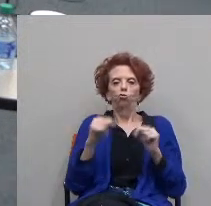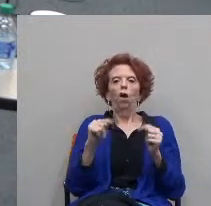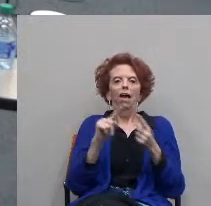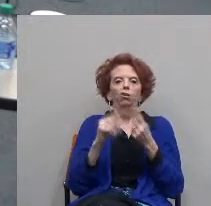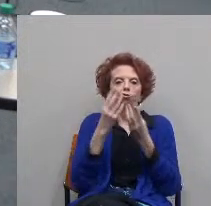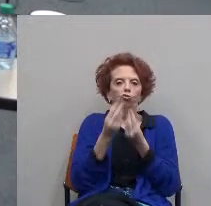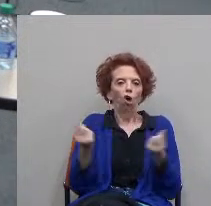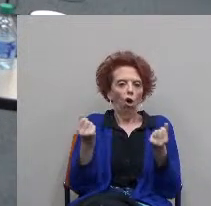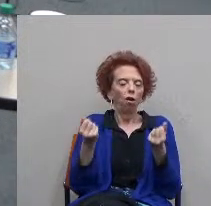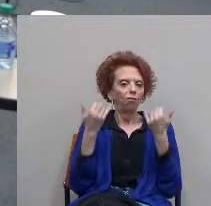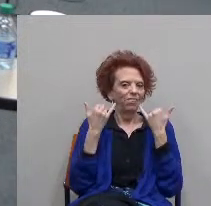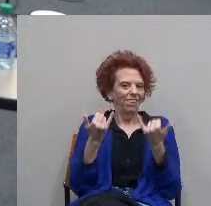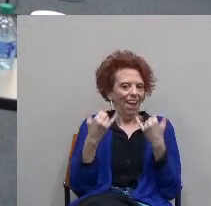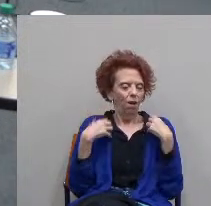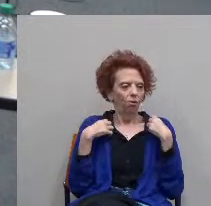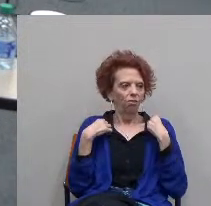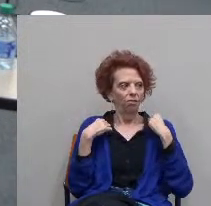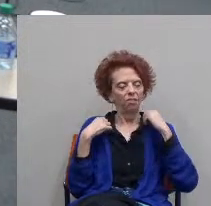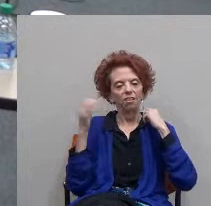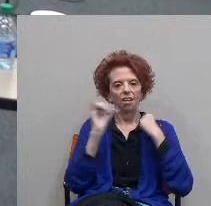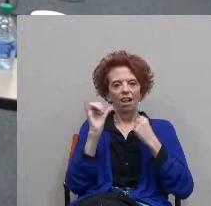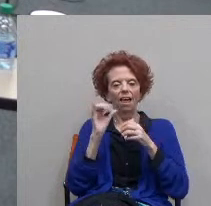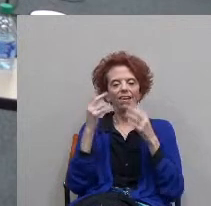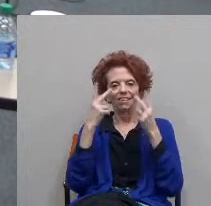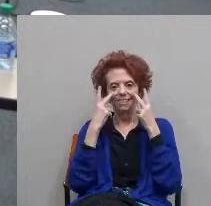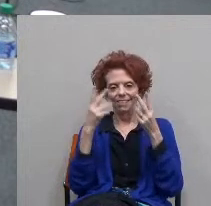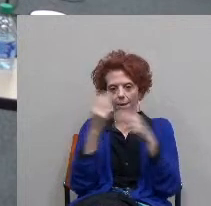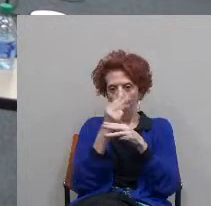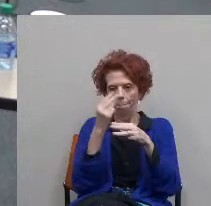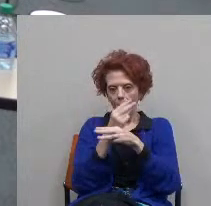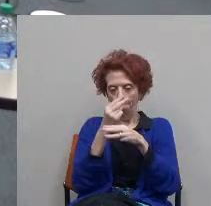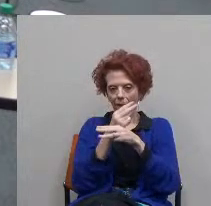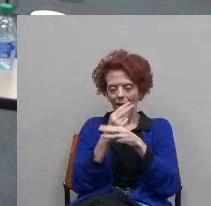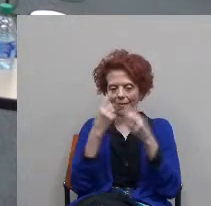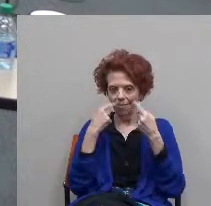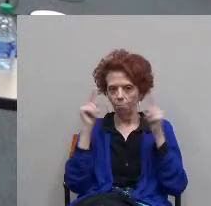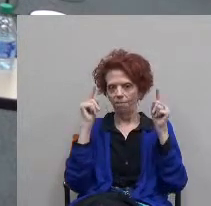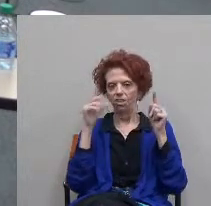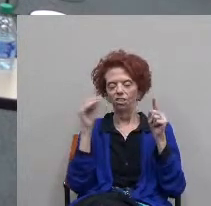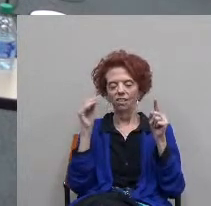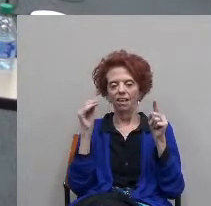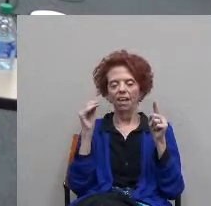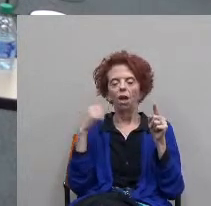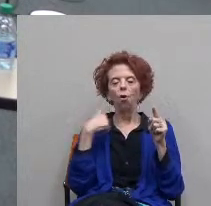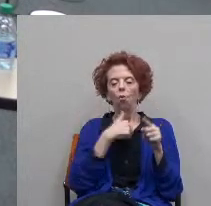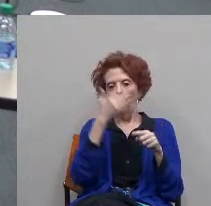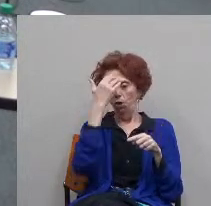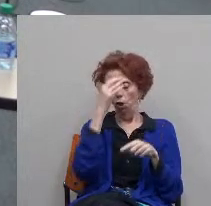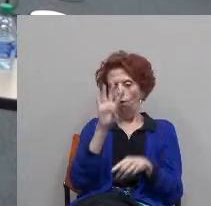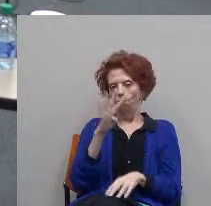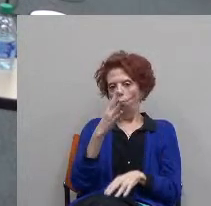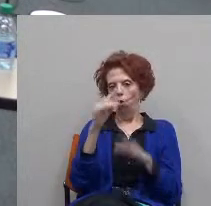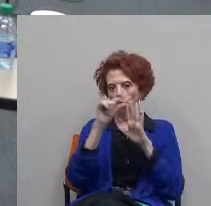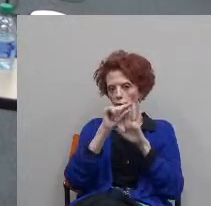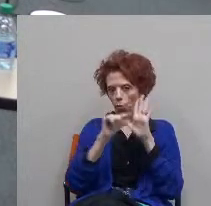here, is just looking at math proficiency and math outcomes. We know that our 4th grade